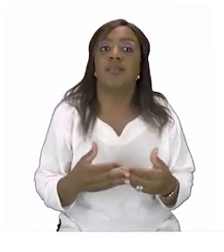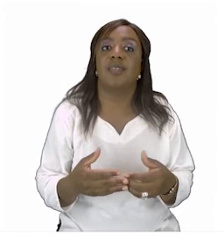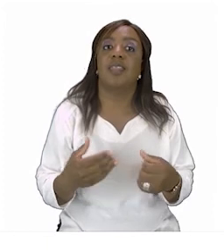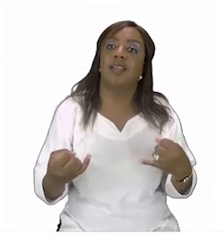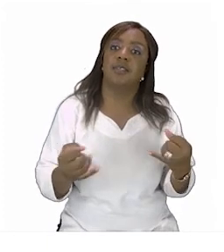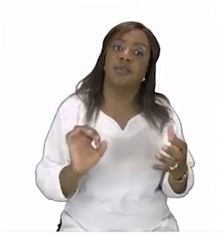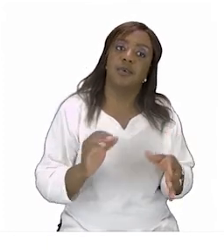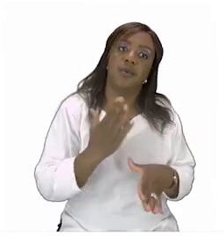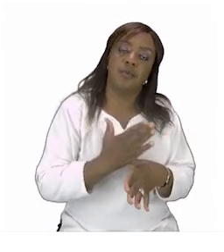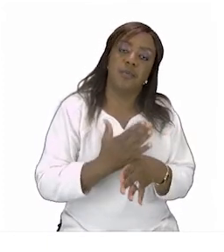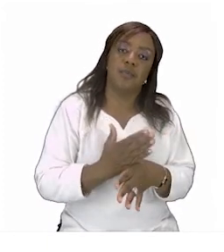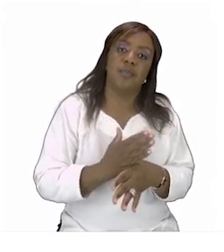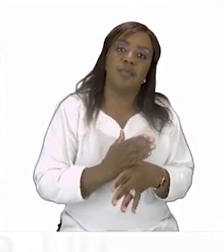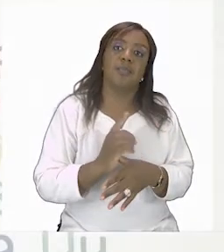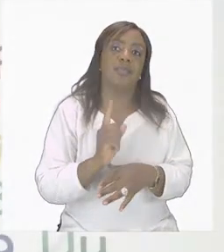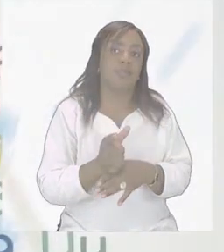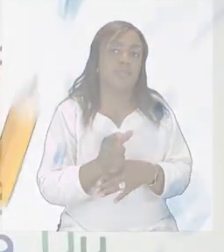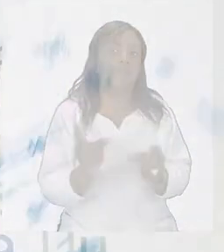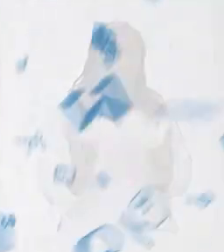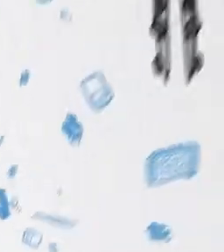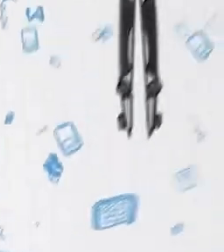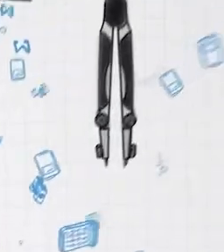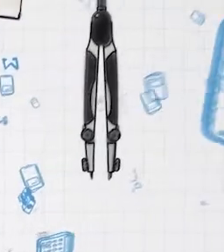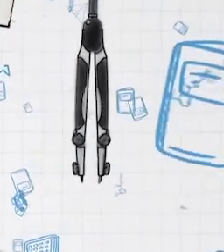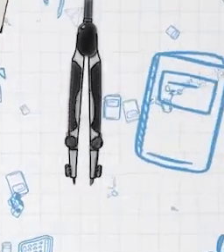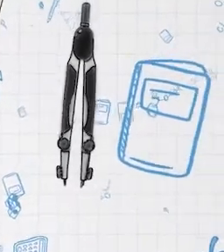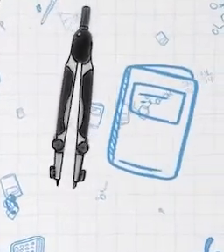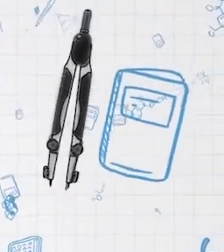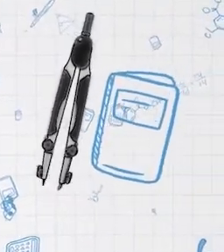I'll see you just now.